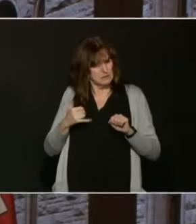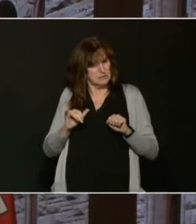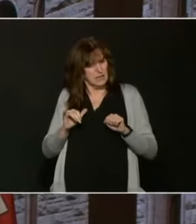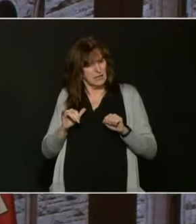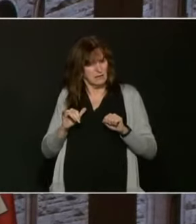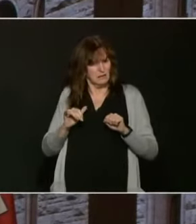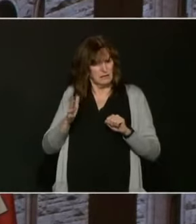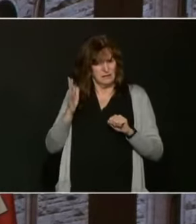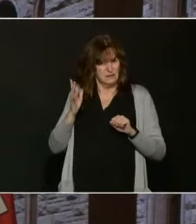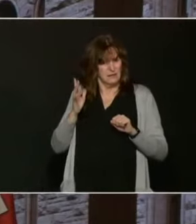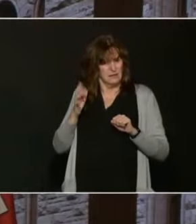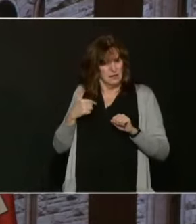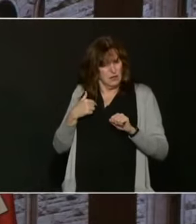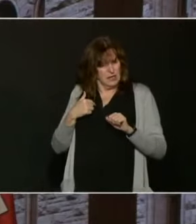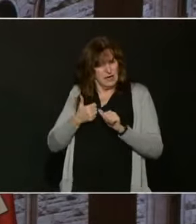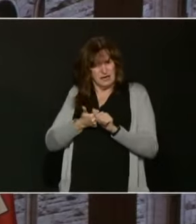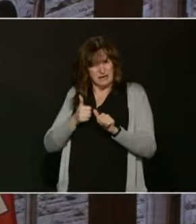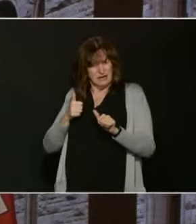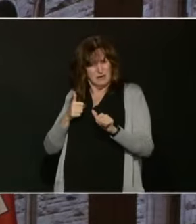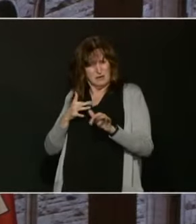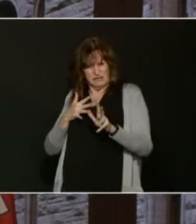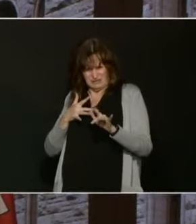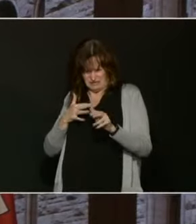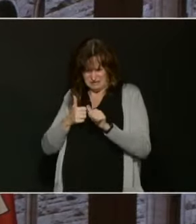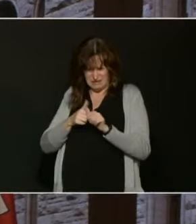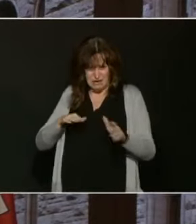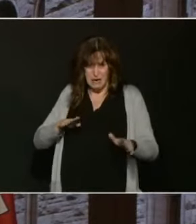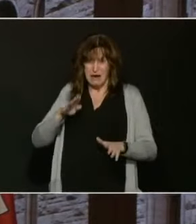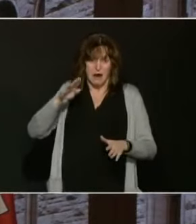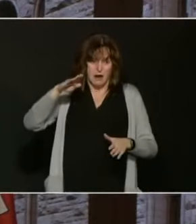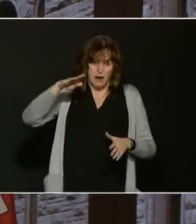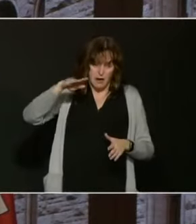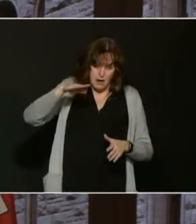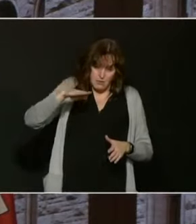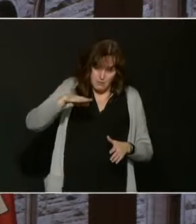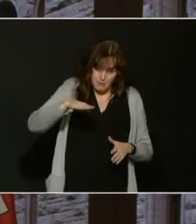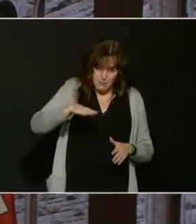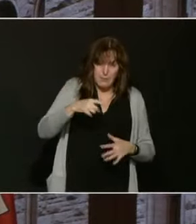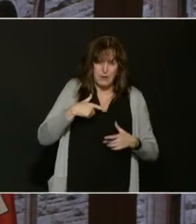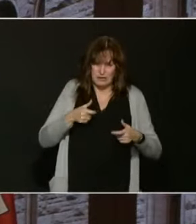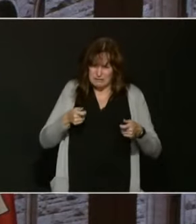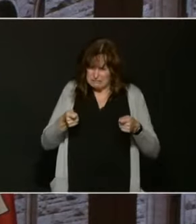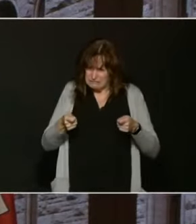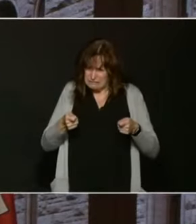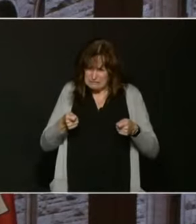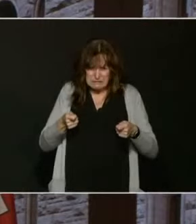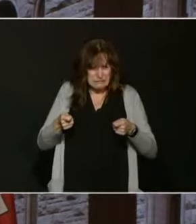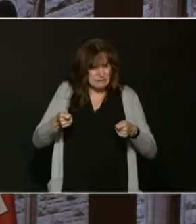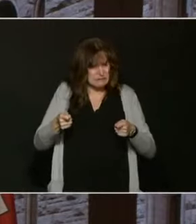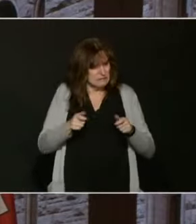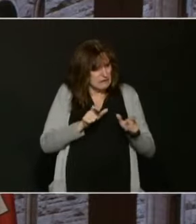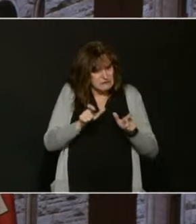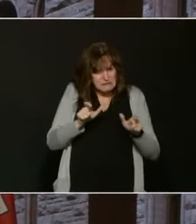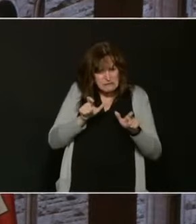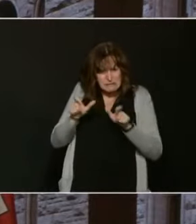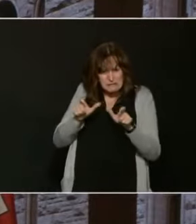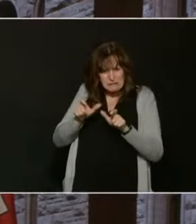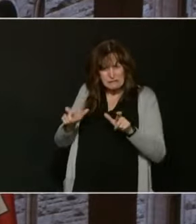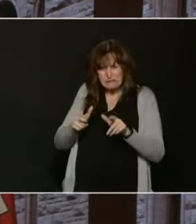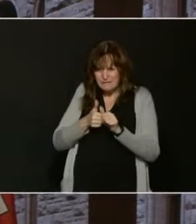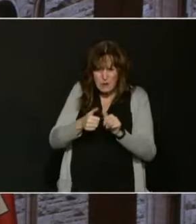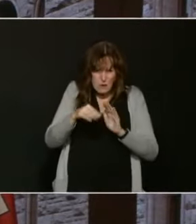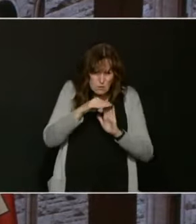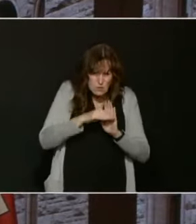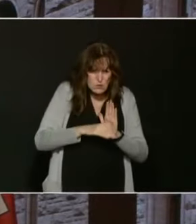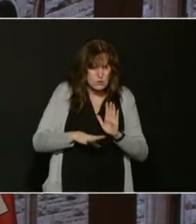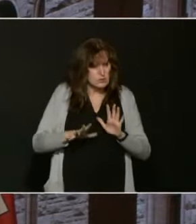a result, collectively, with the action, we've been able to bring that down to the levels that we weren't anticipating. There were plans